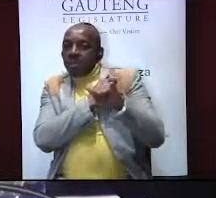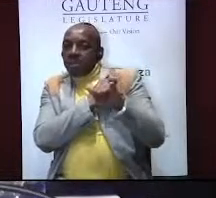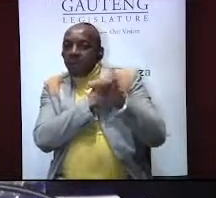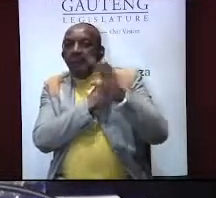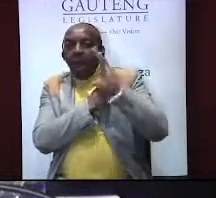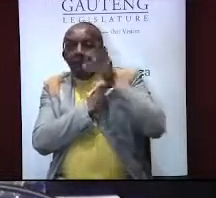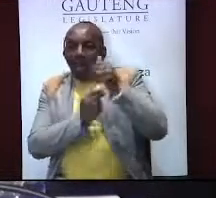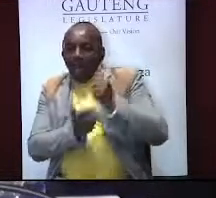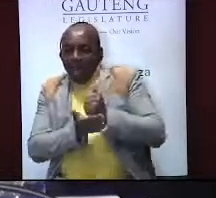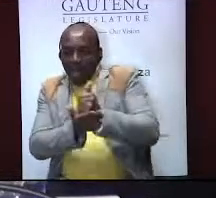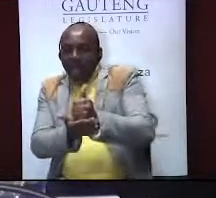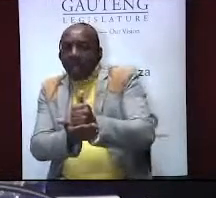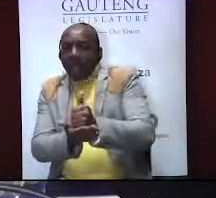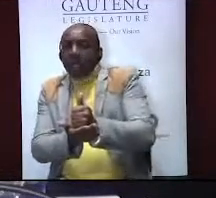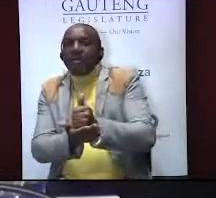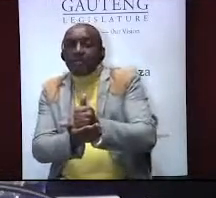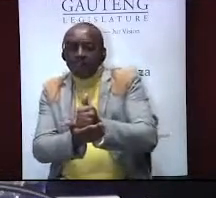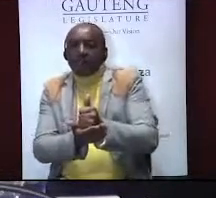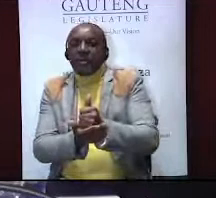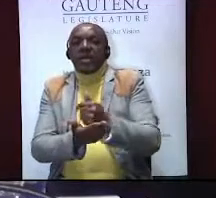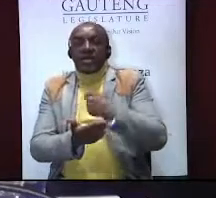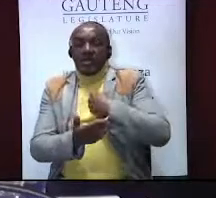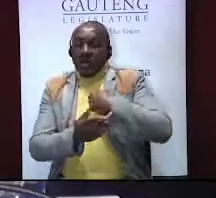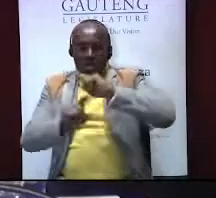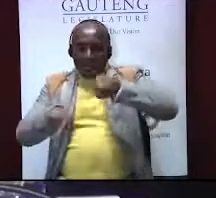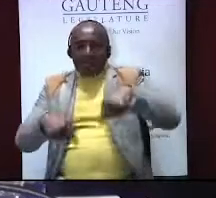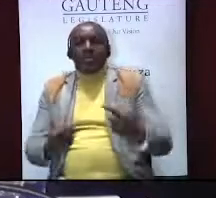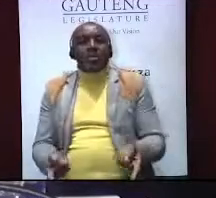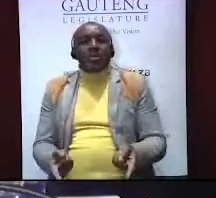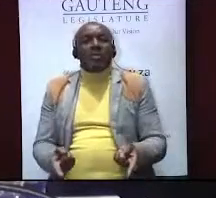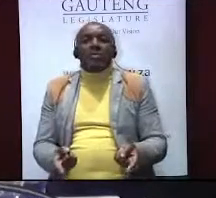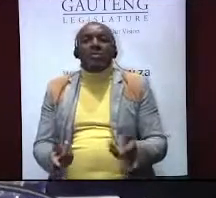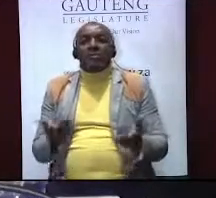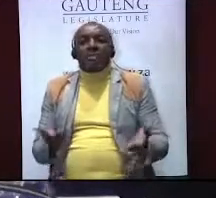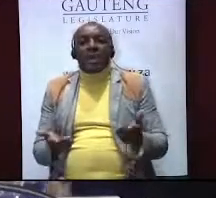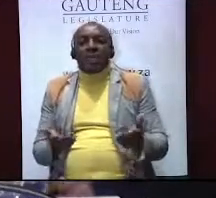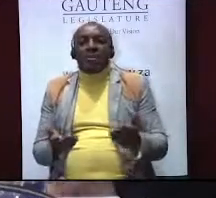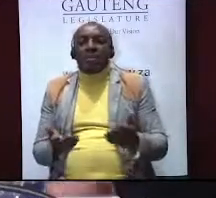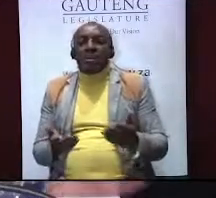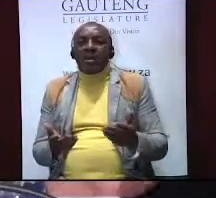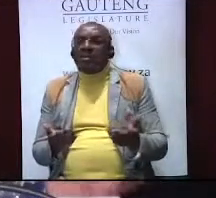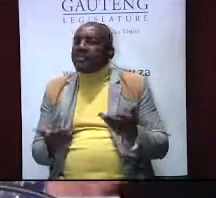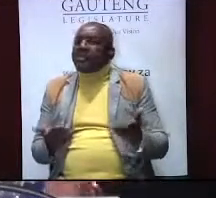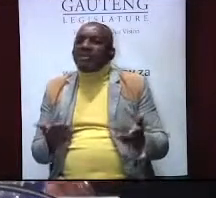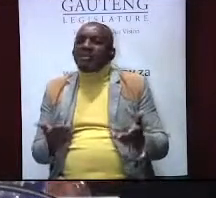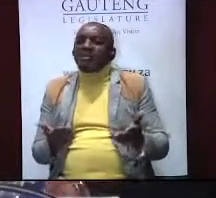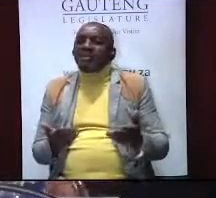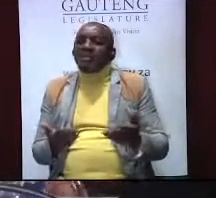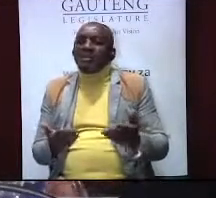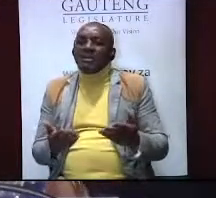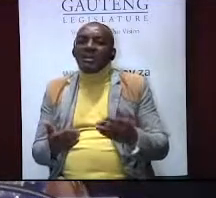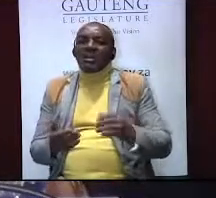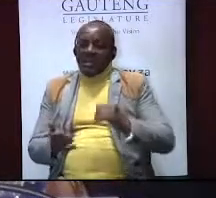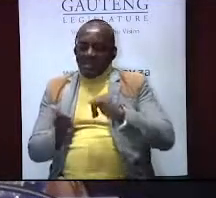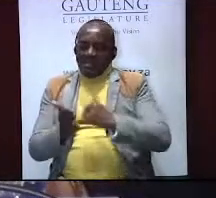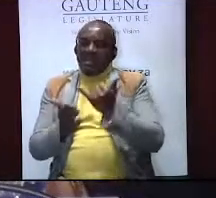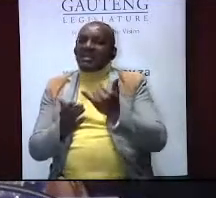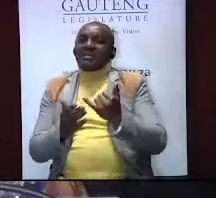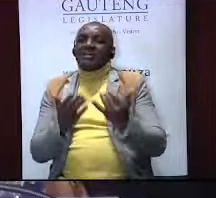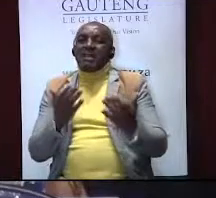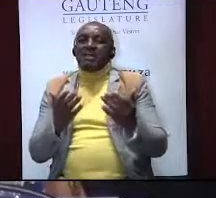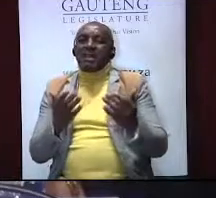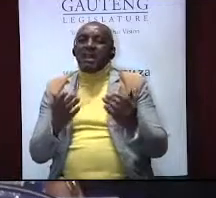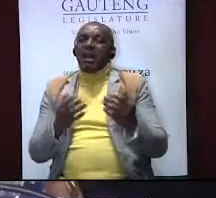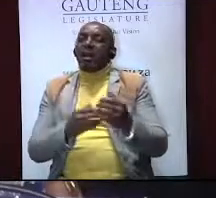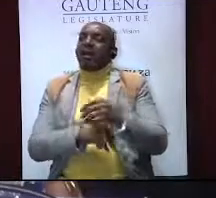eradicate what is happening. We are not going to actually put our hands on the head and